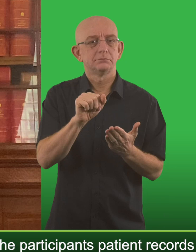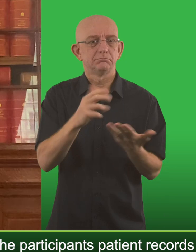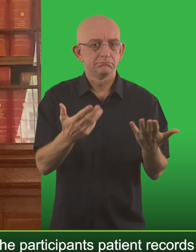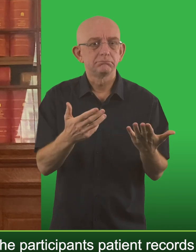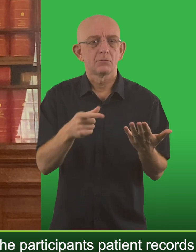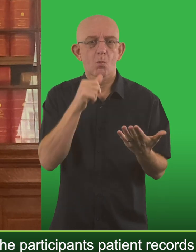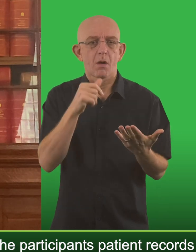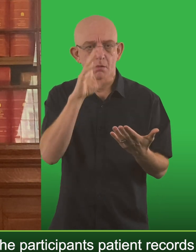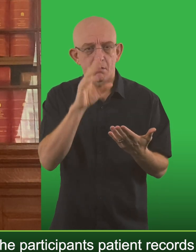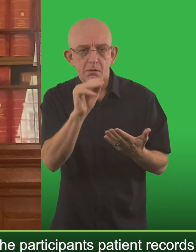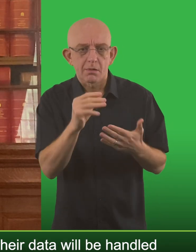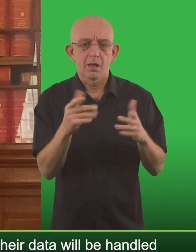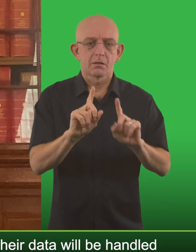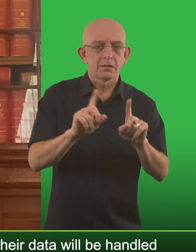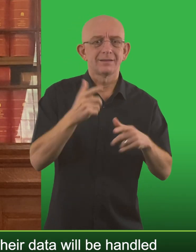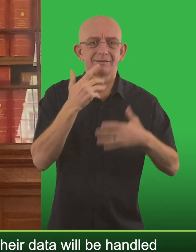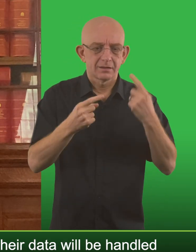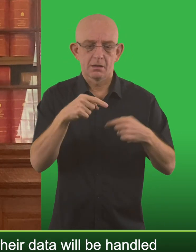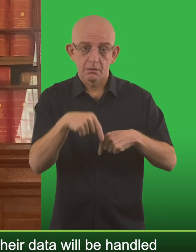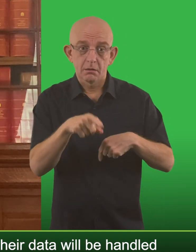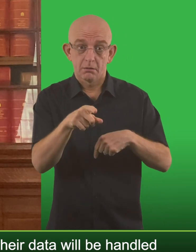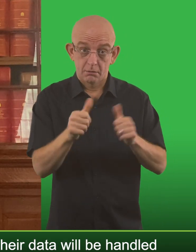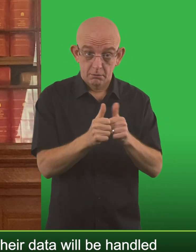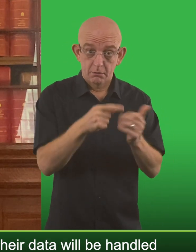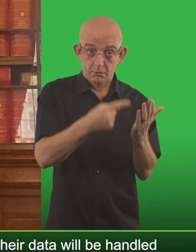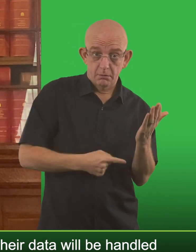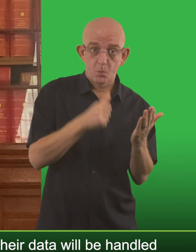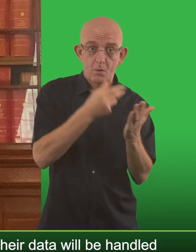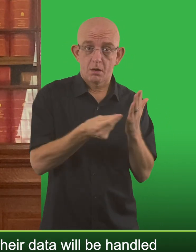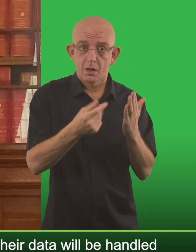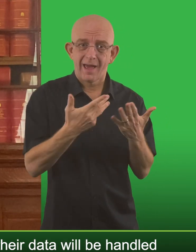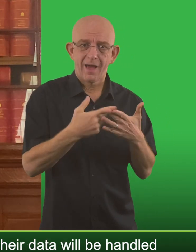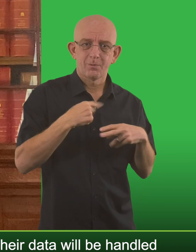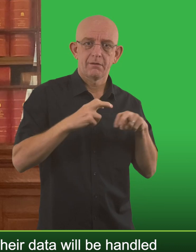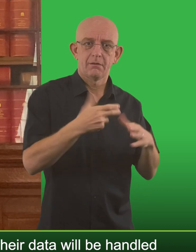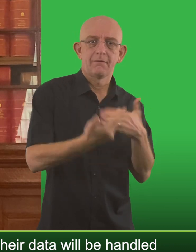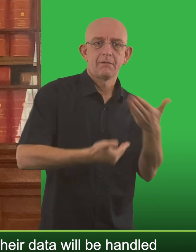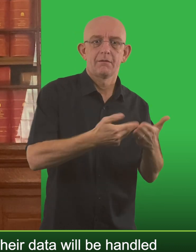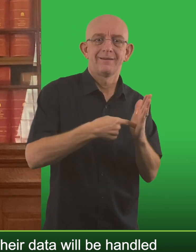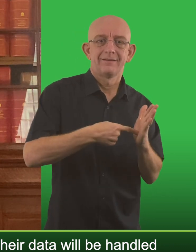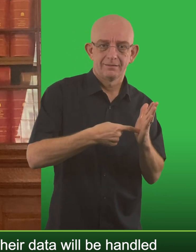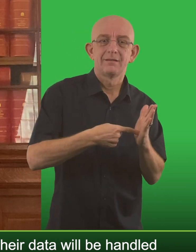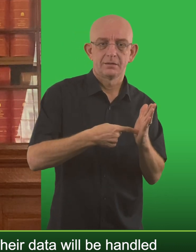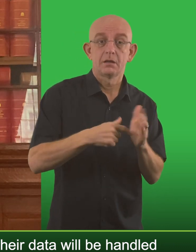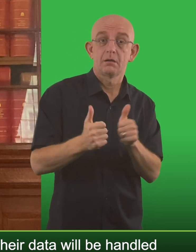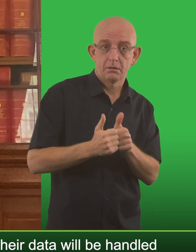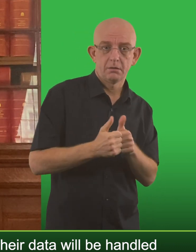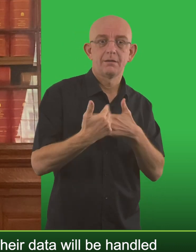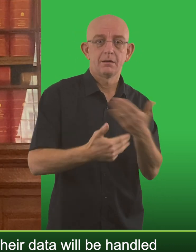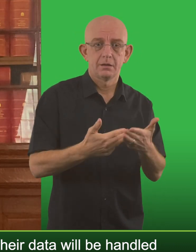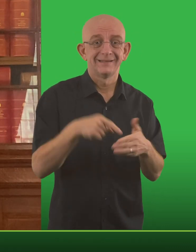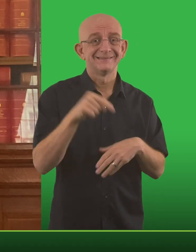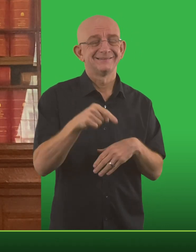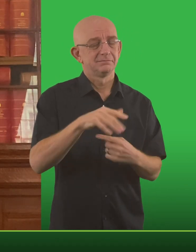the participants' patient records, and participants will be informed of how their data will be handled before opting into taking an